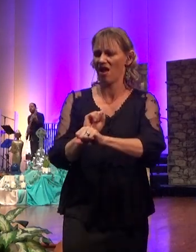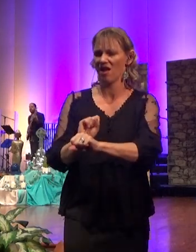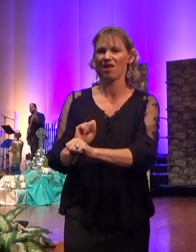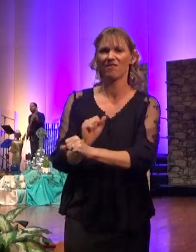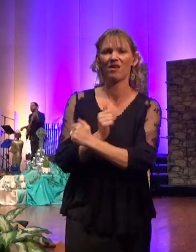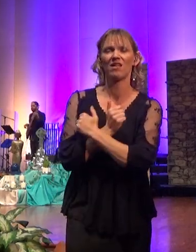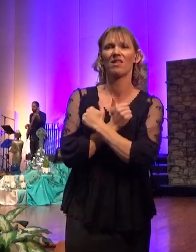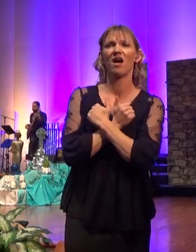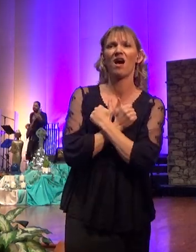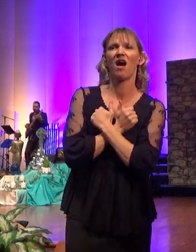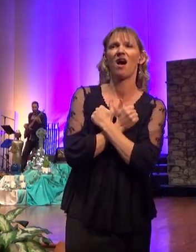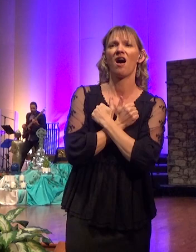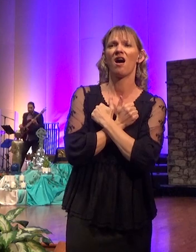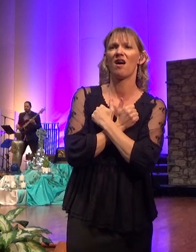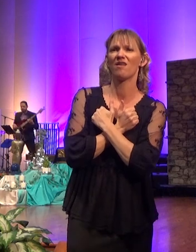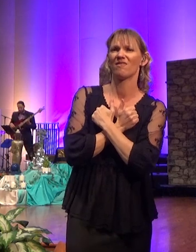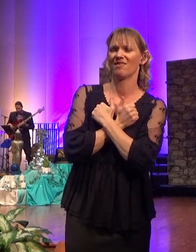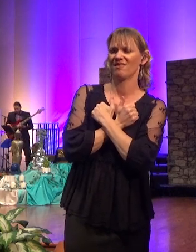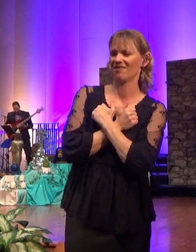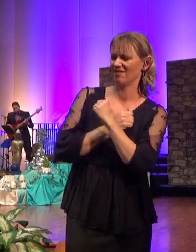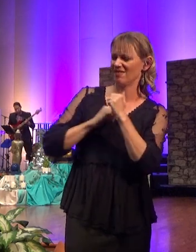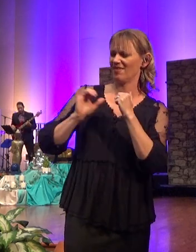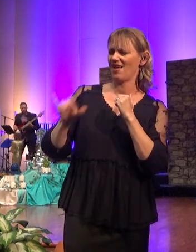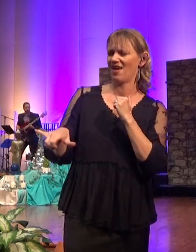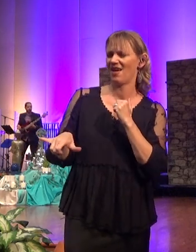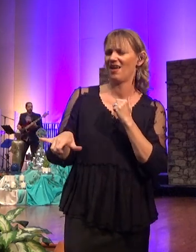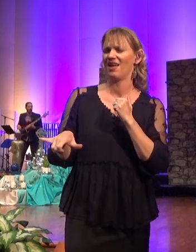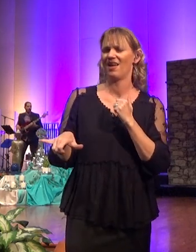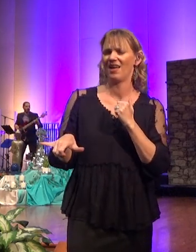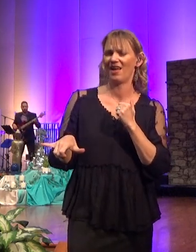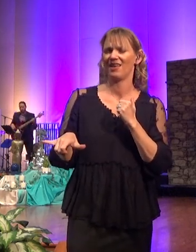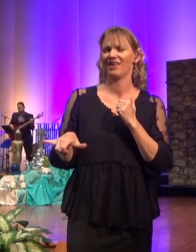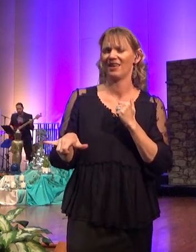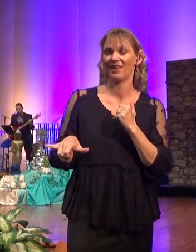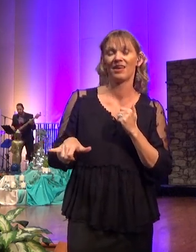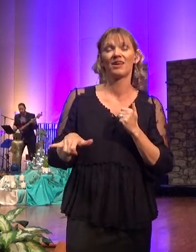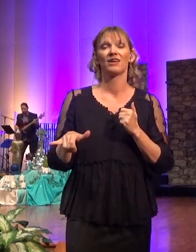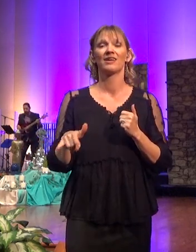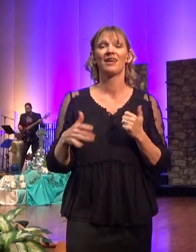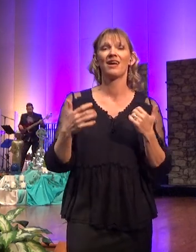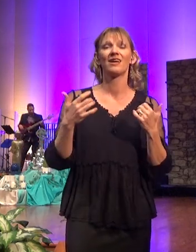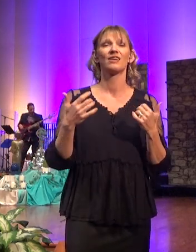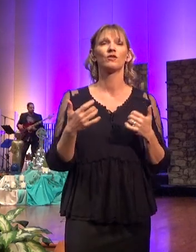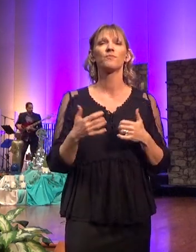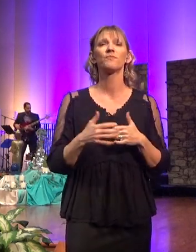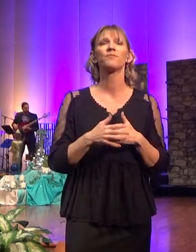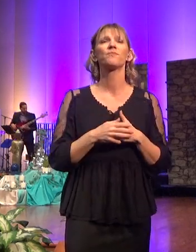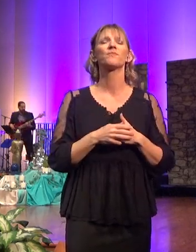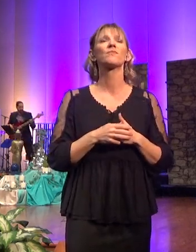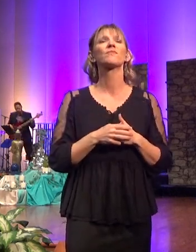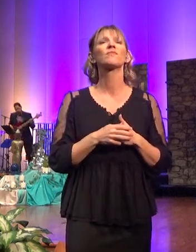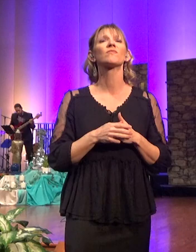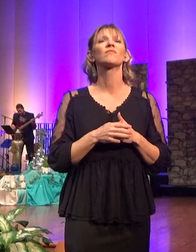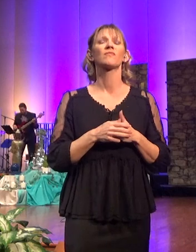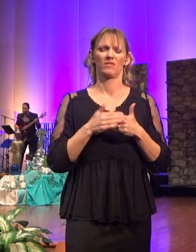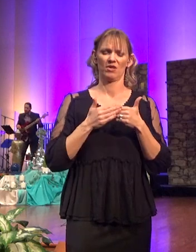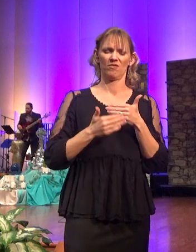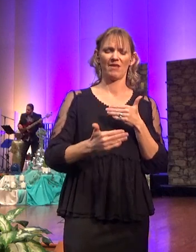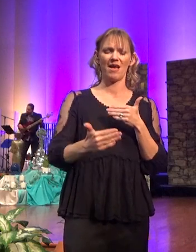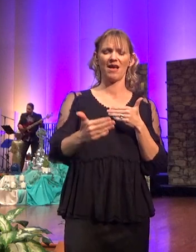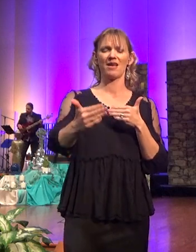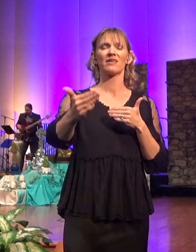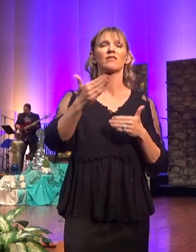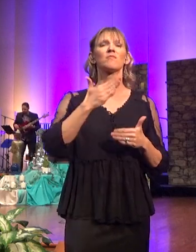made, that was made. Well, for the sake of the rest of